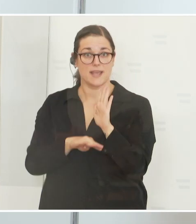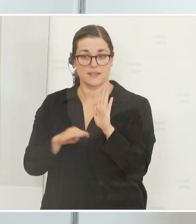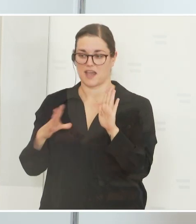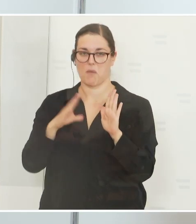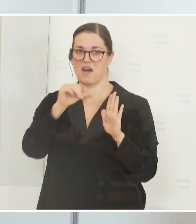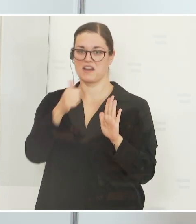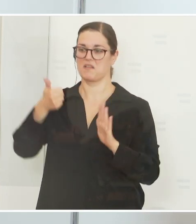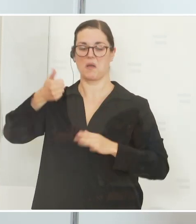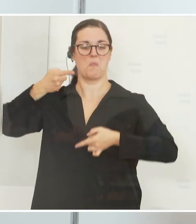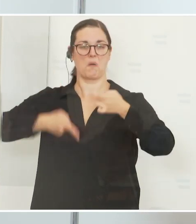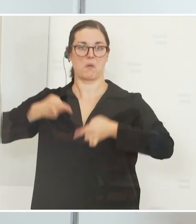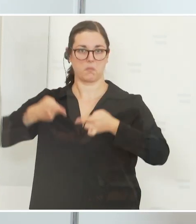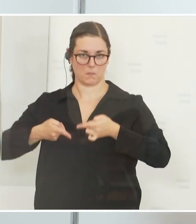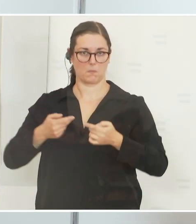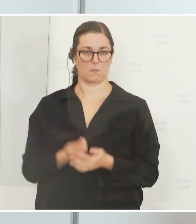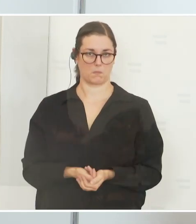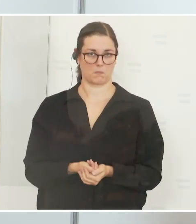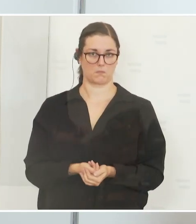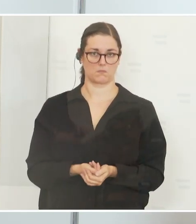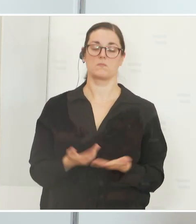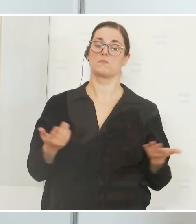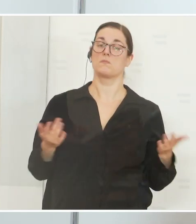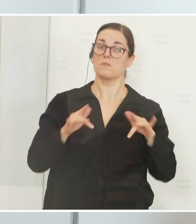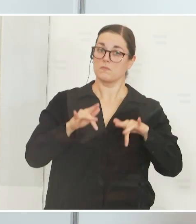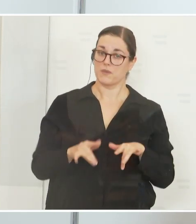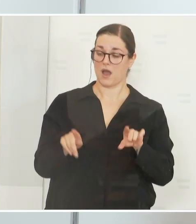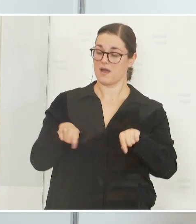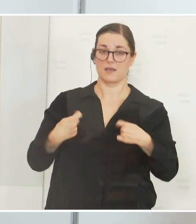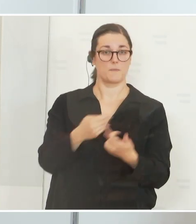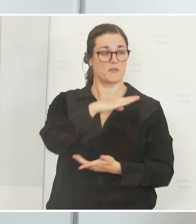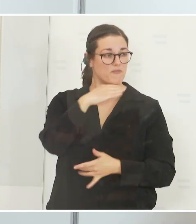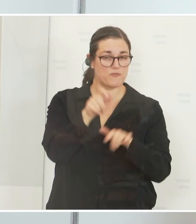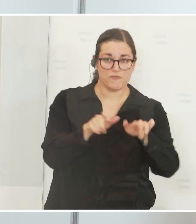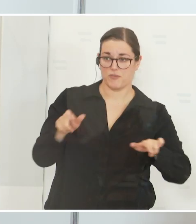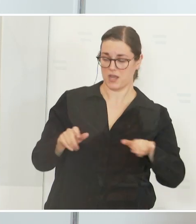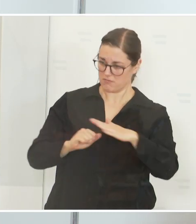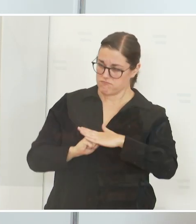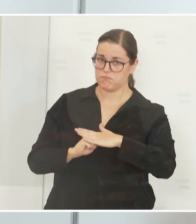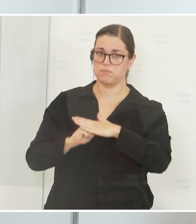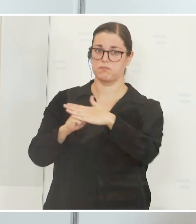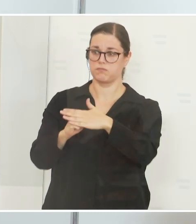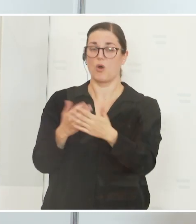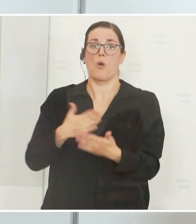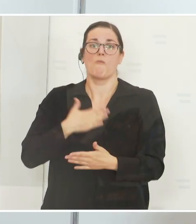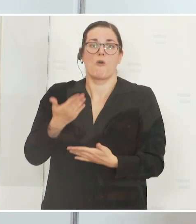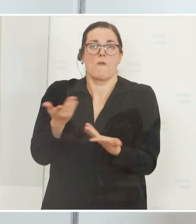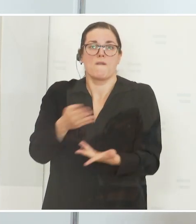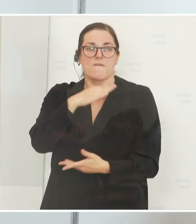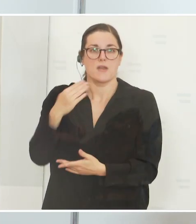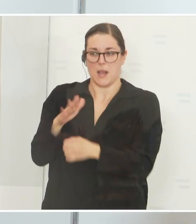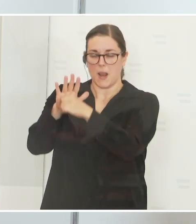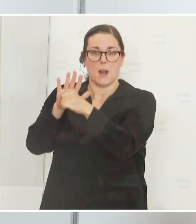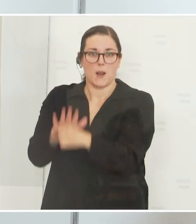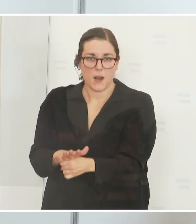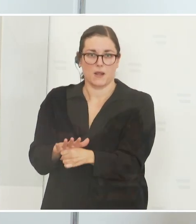Belarusians have shown great courage and unity despite the terror and massive repressions conducted by the criminal